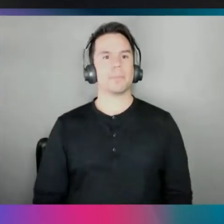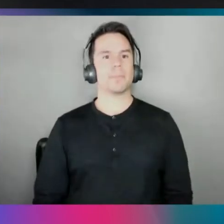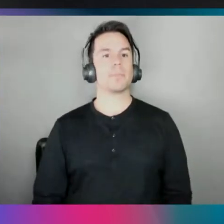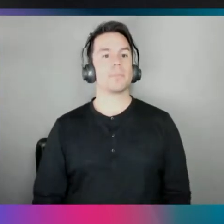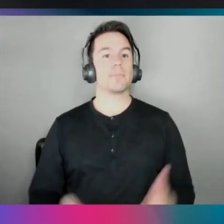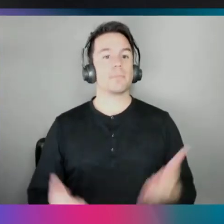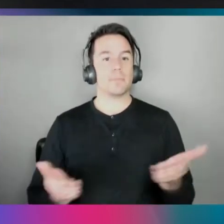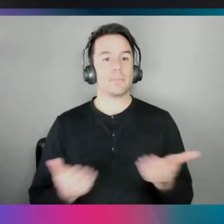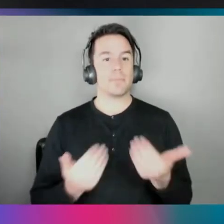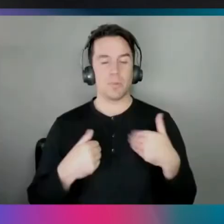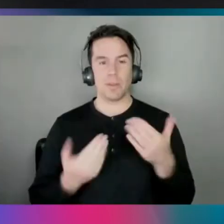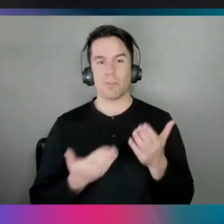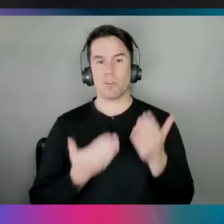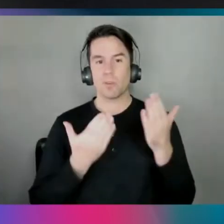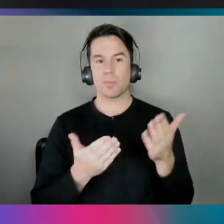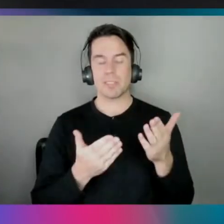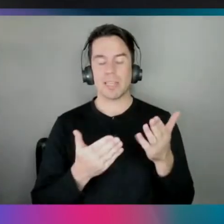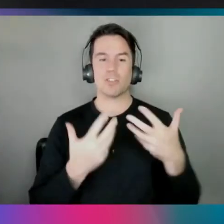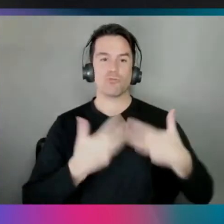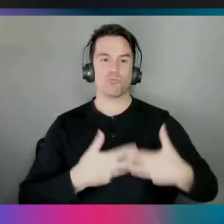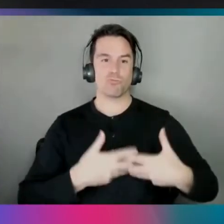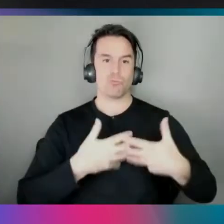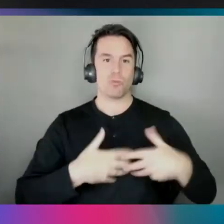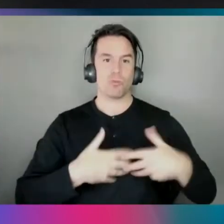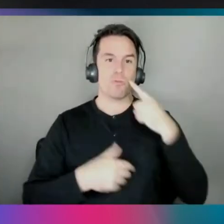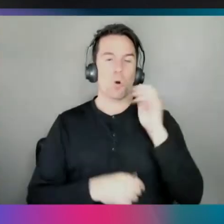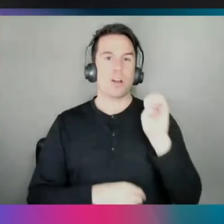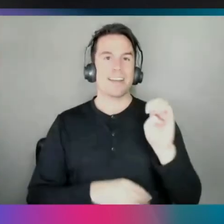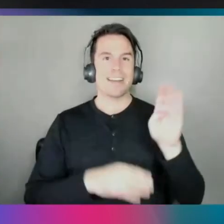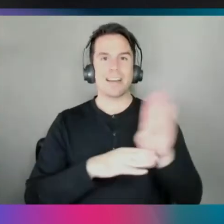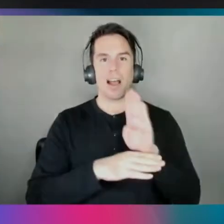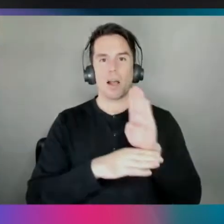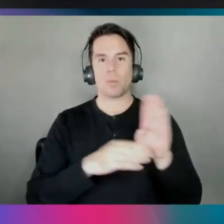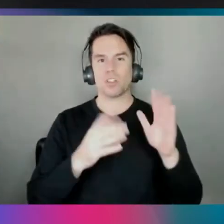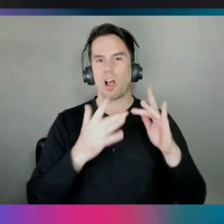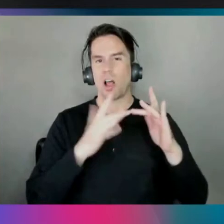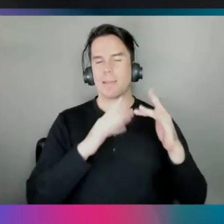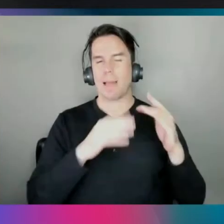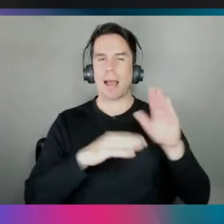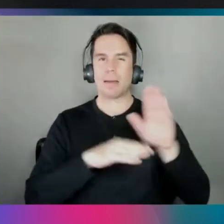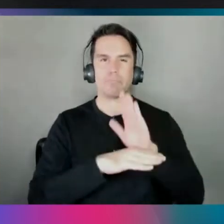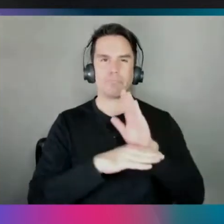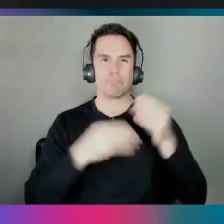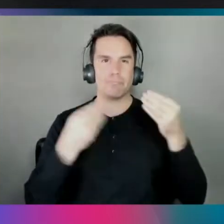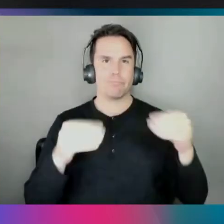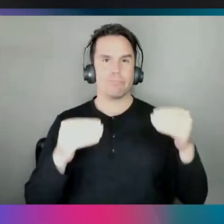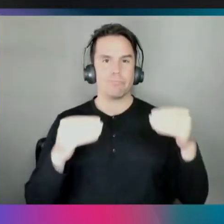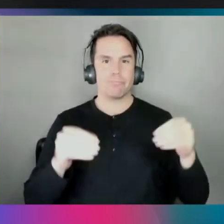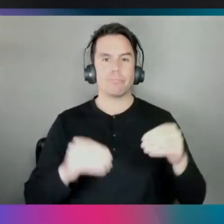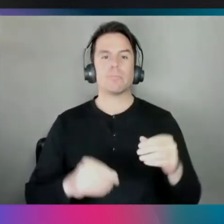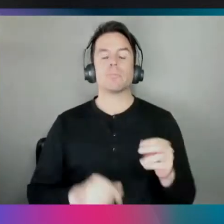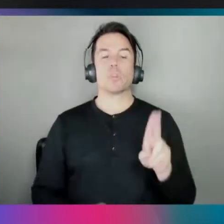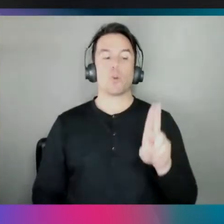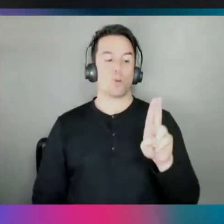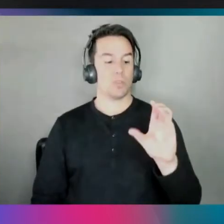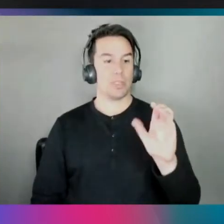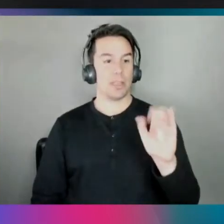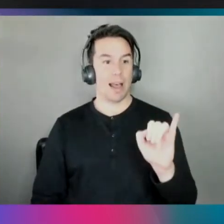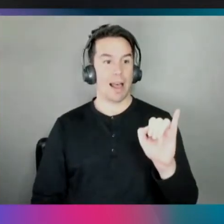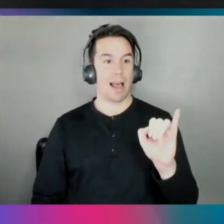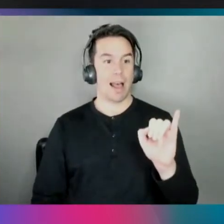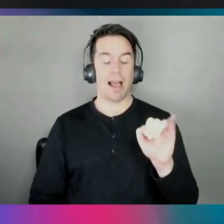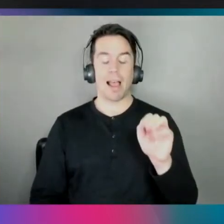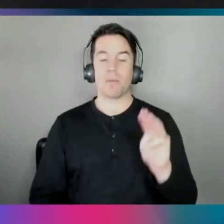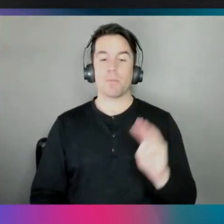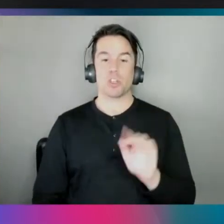recommendation engine for e-commerce sales. We're going to give some shout out here for the UCI machine learning repositories where we're pulling our